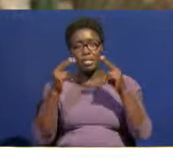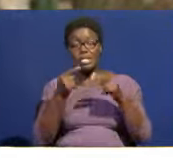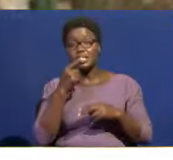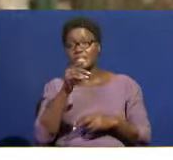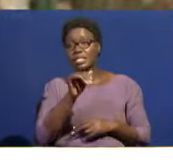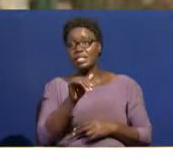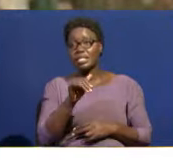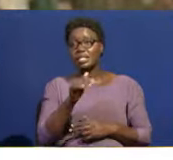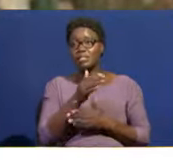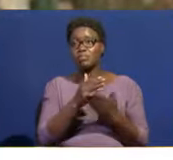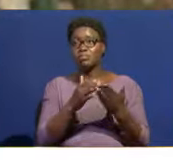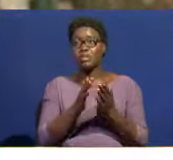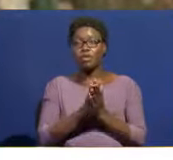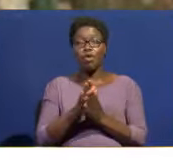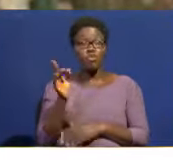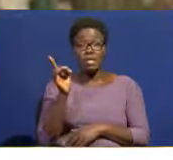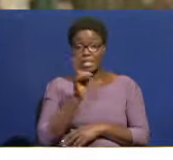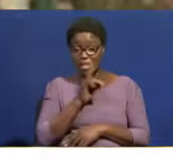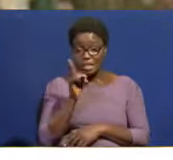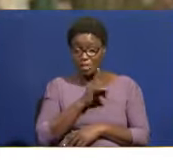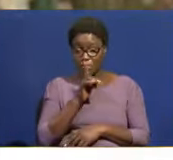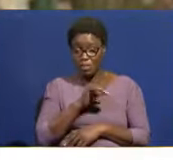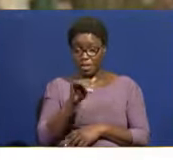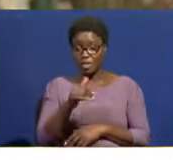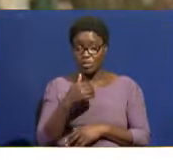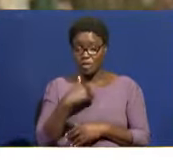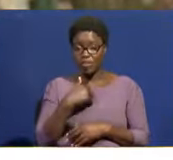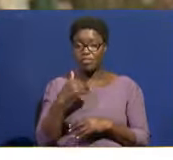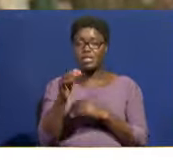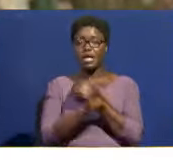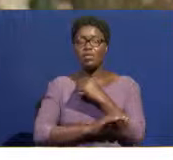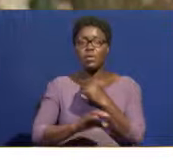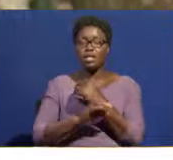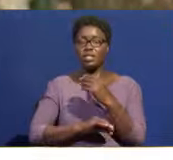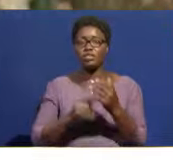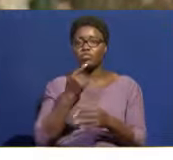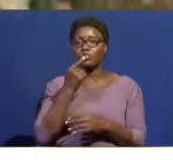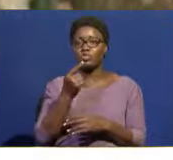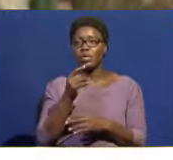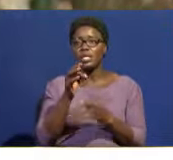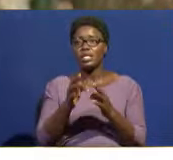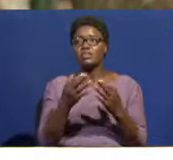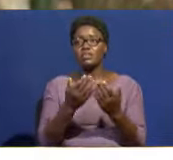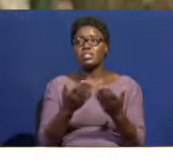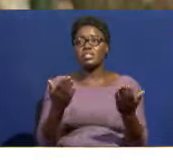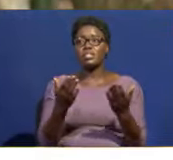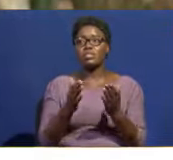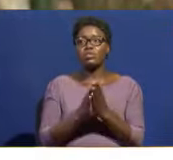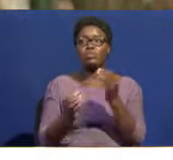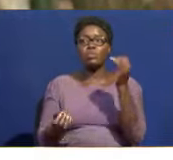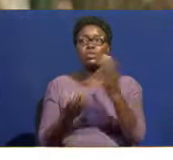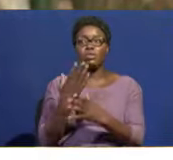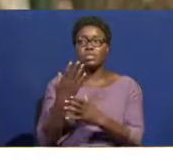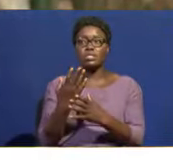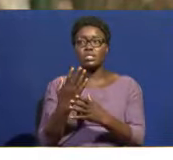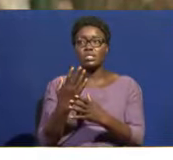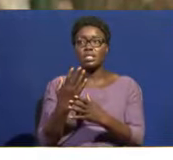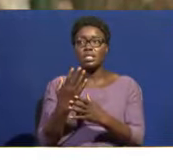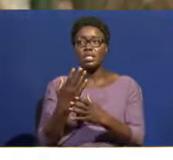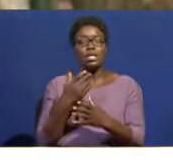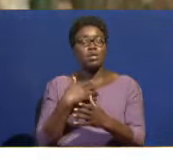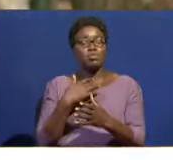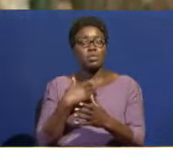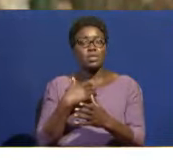that that is part of extremism that we have in our country. And for sure, if this document is going to be launched, I'll be among